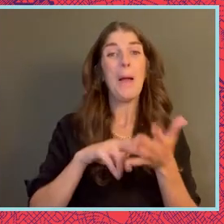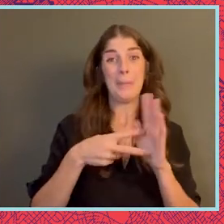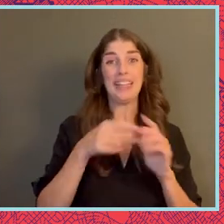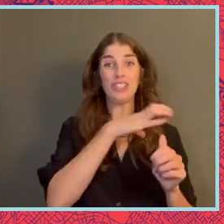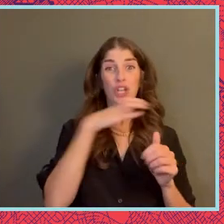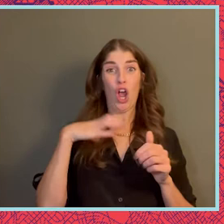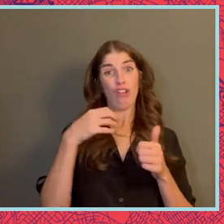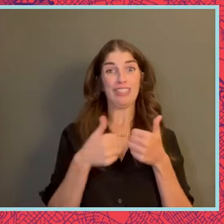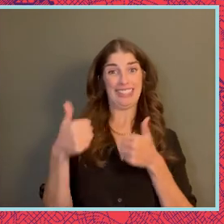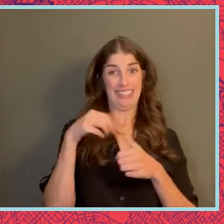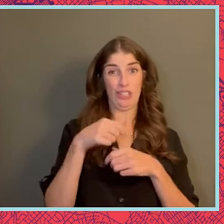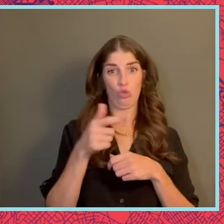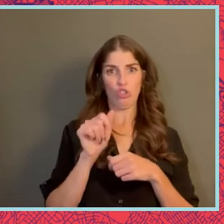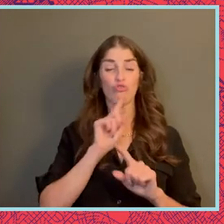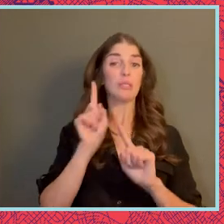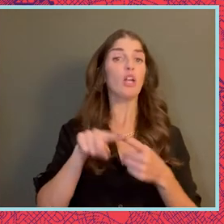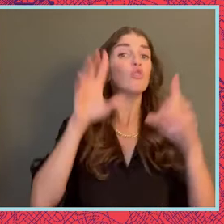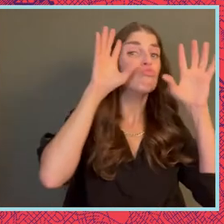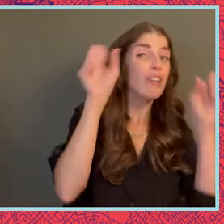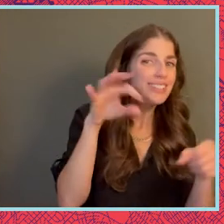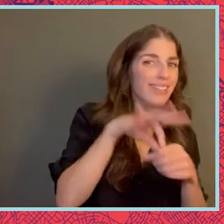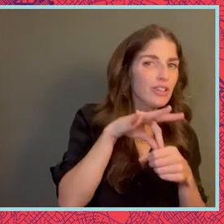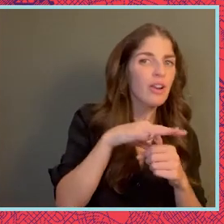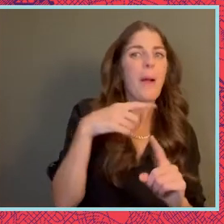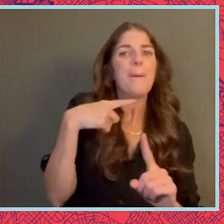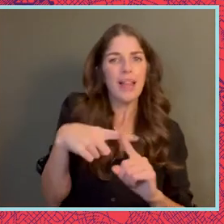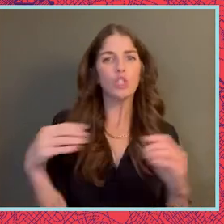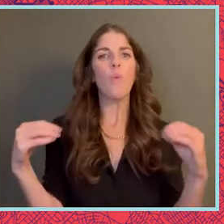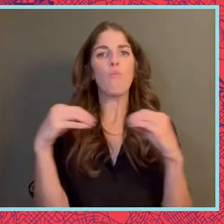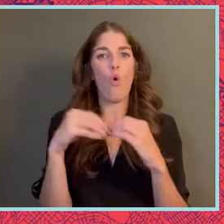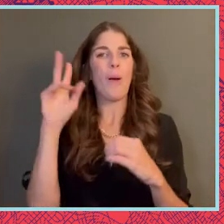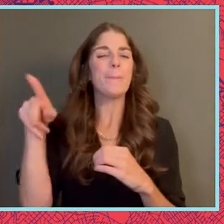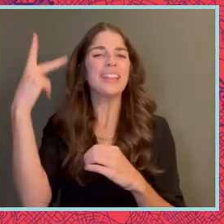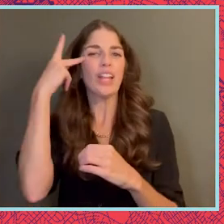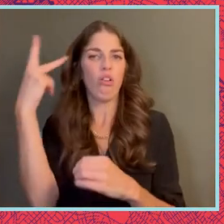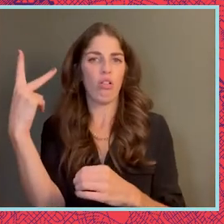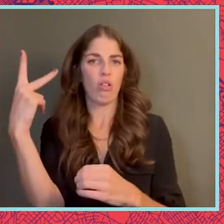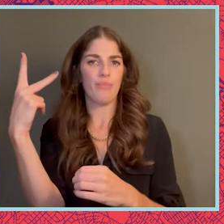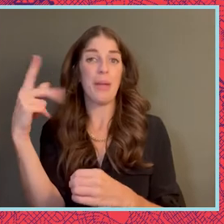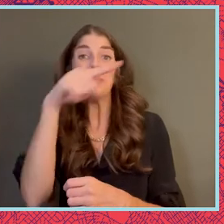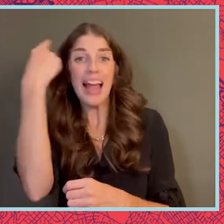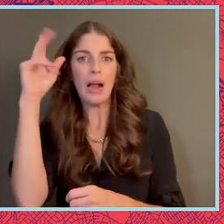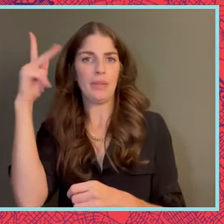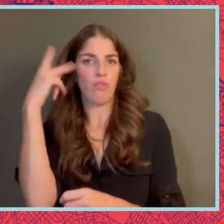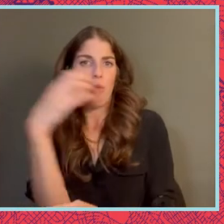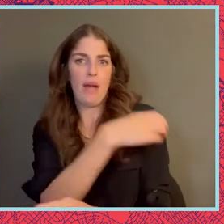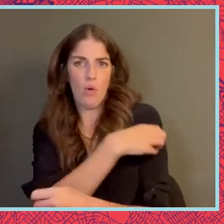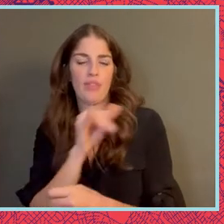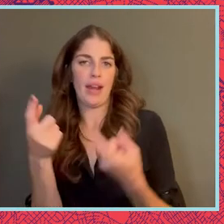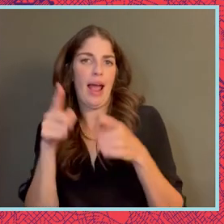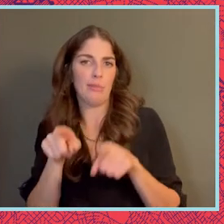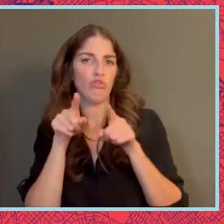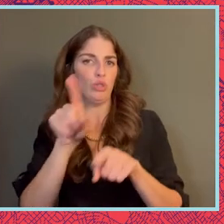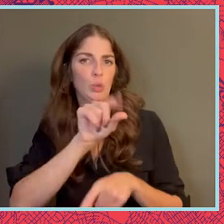only to the presidential election, but also this increase in Black political electoral power that happened